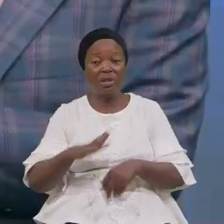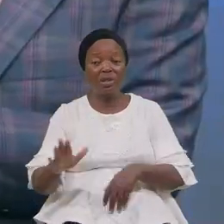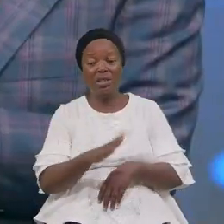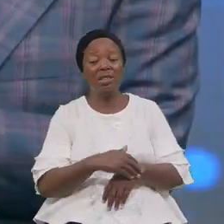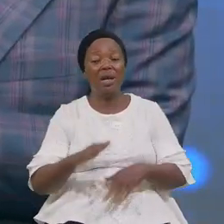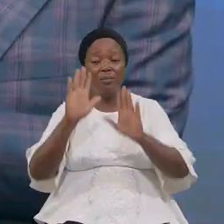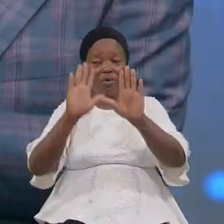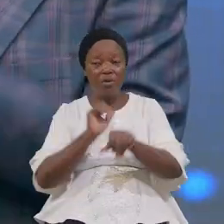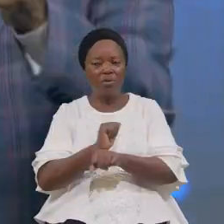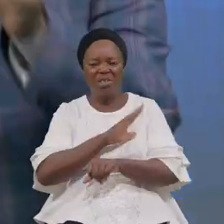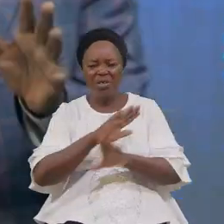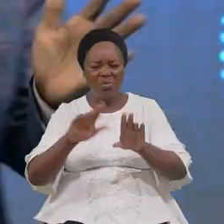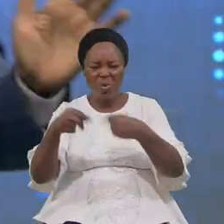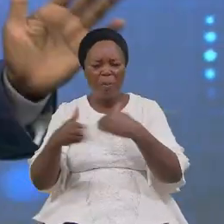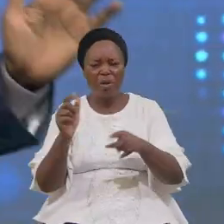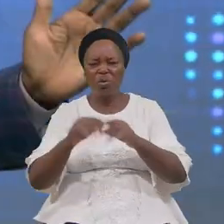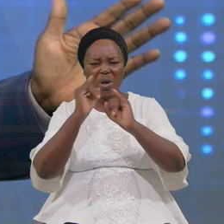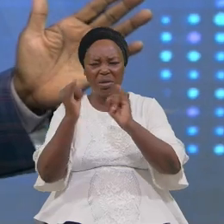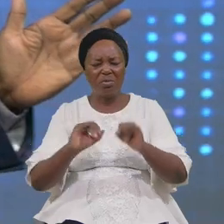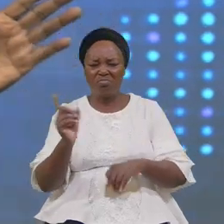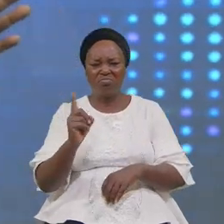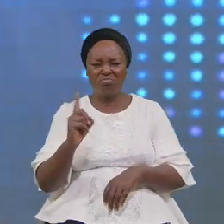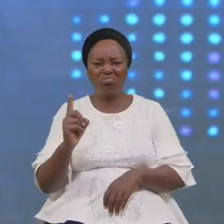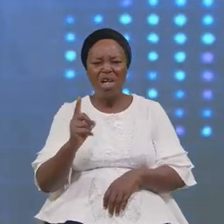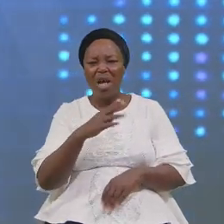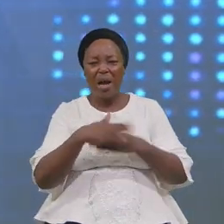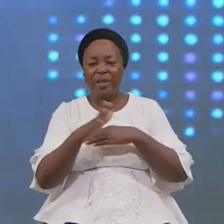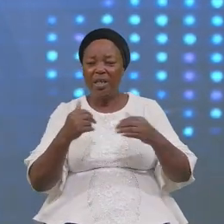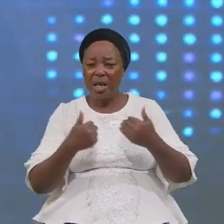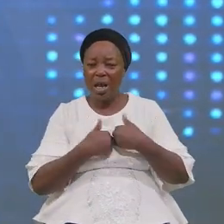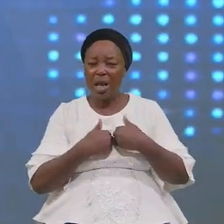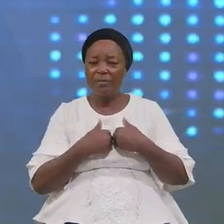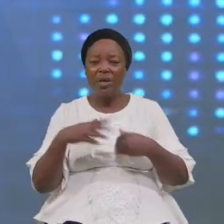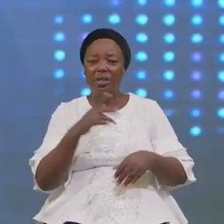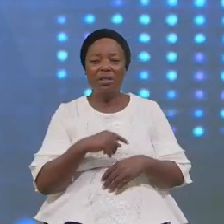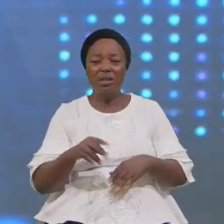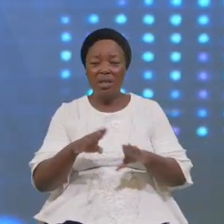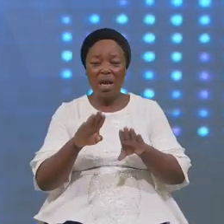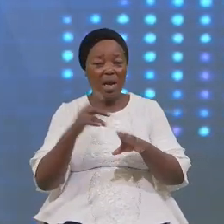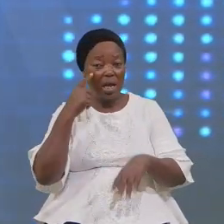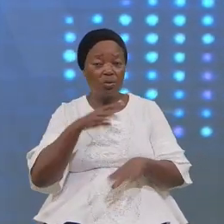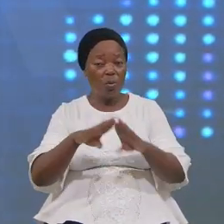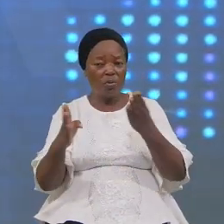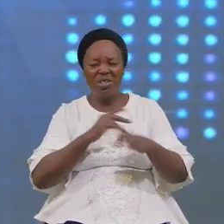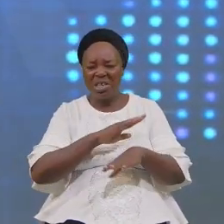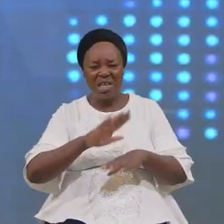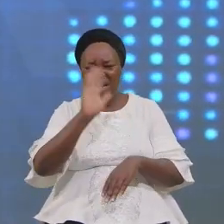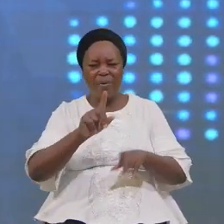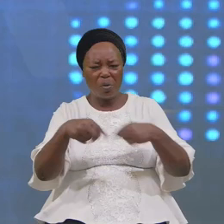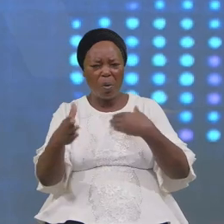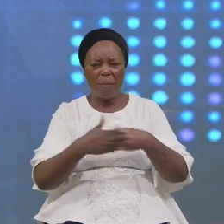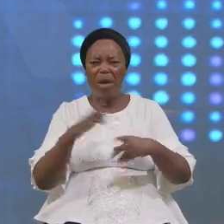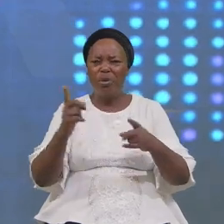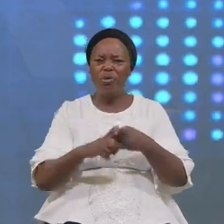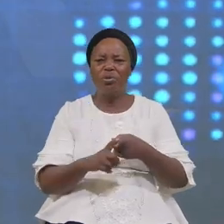to idol. After they got their sight, their miracle, they didn't go back to, you know, they go